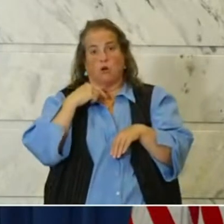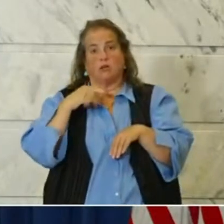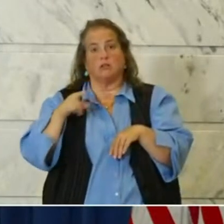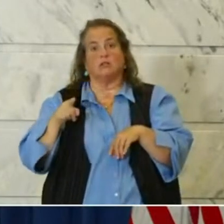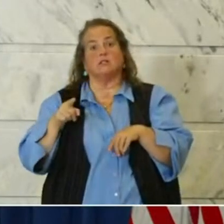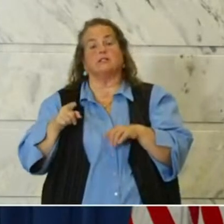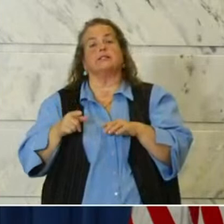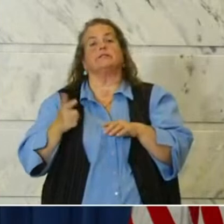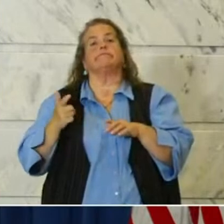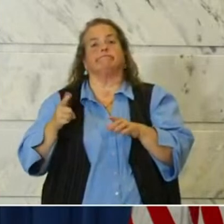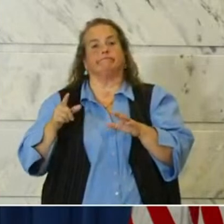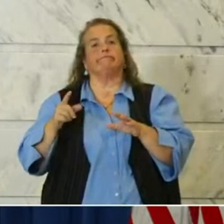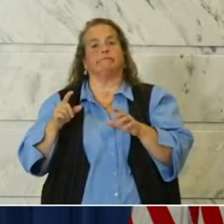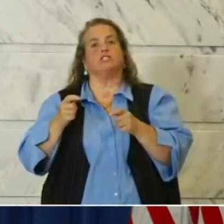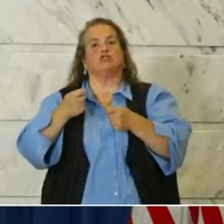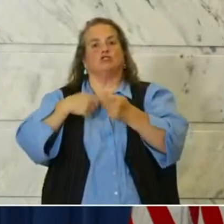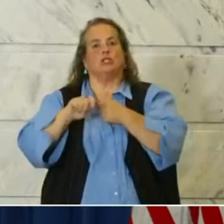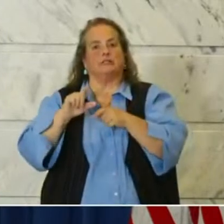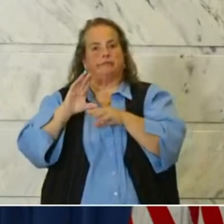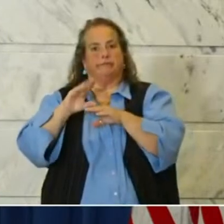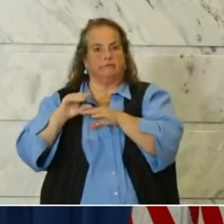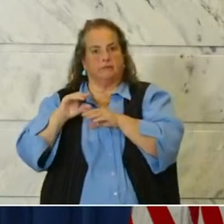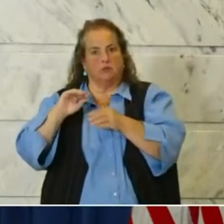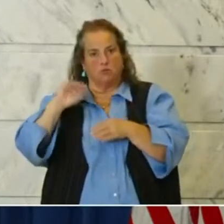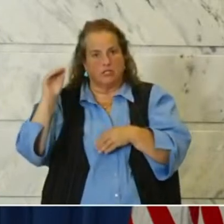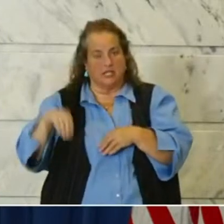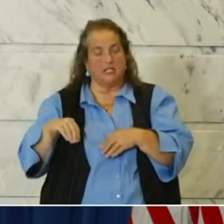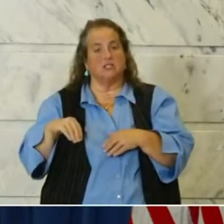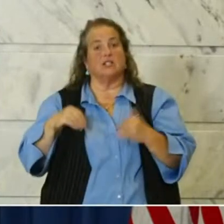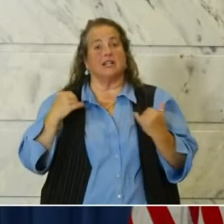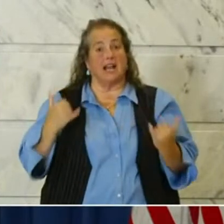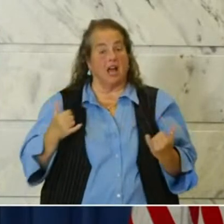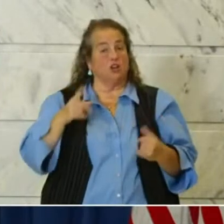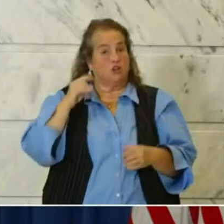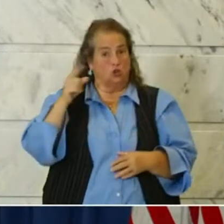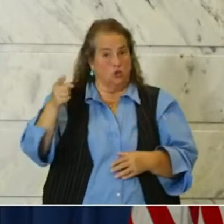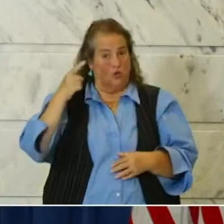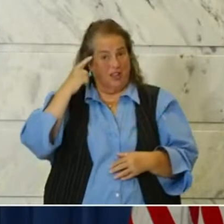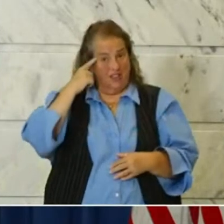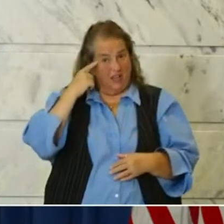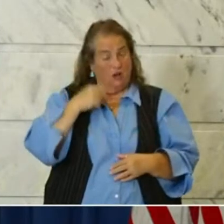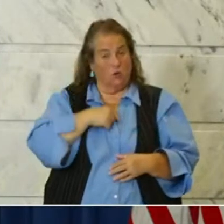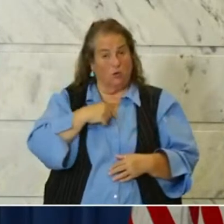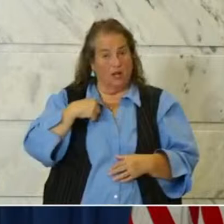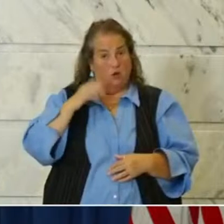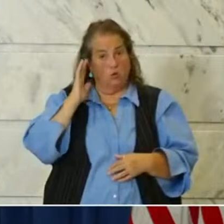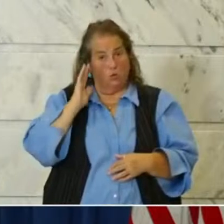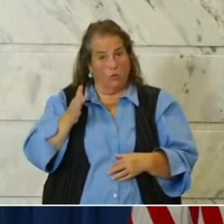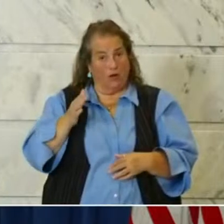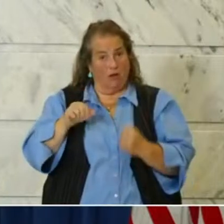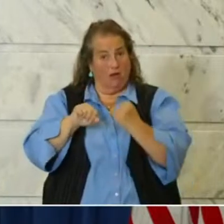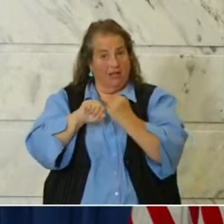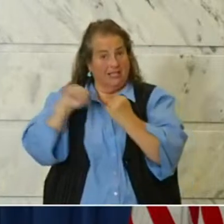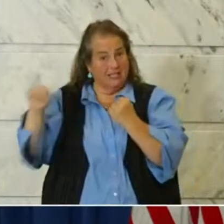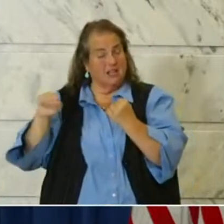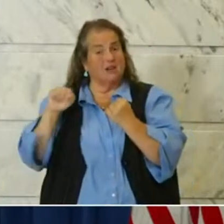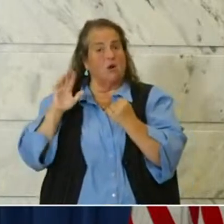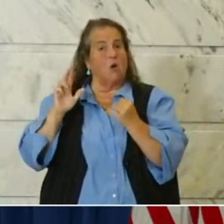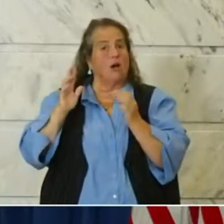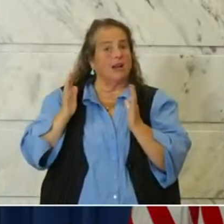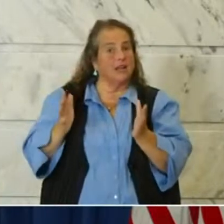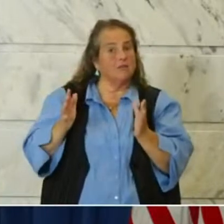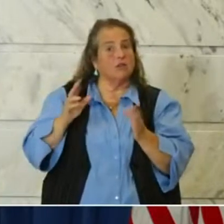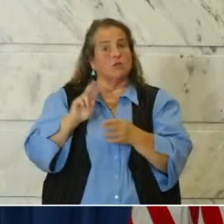those restrictions? The question is, am I confident now it's been a week with restaurants at a lower capacity and bars being